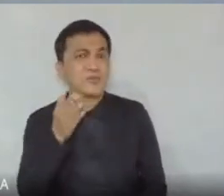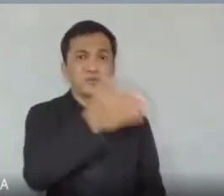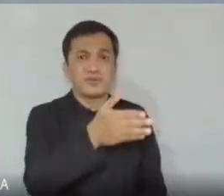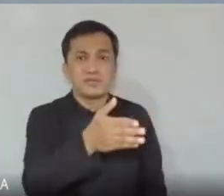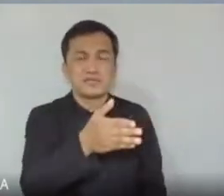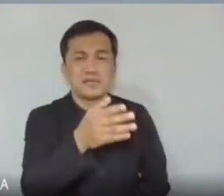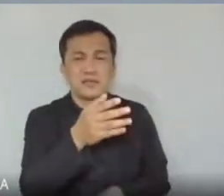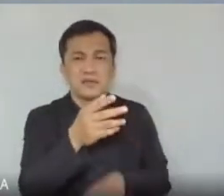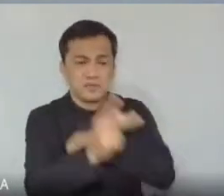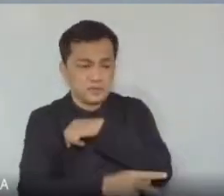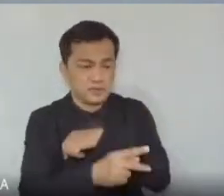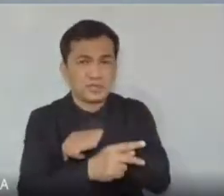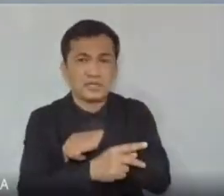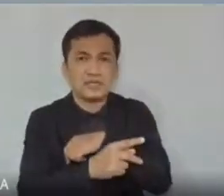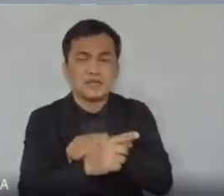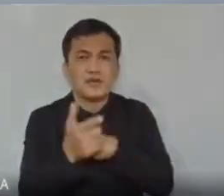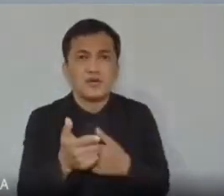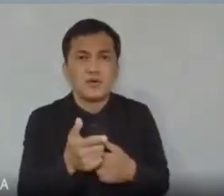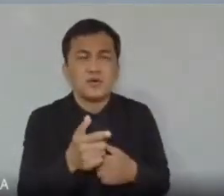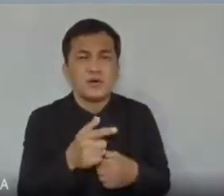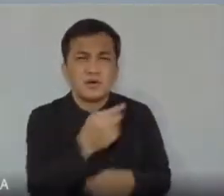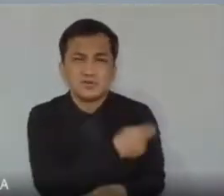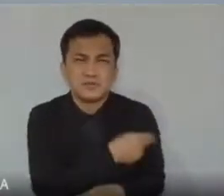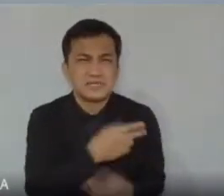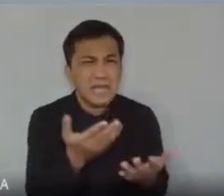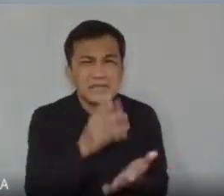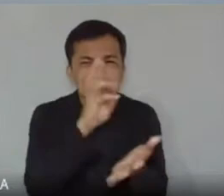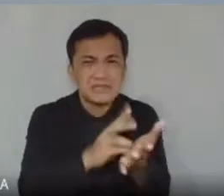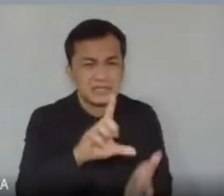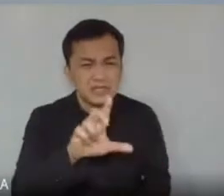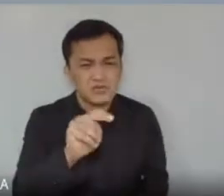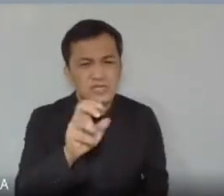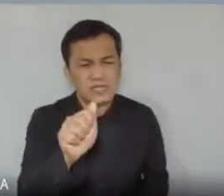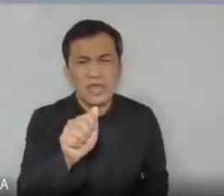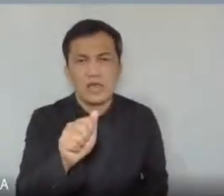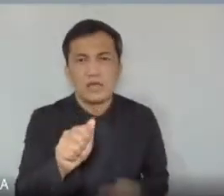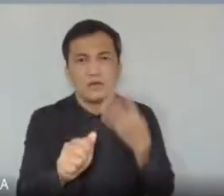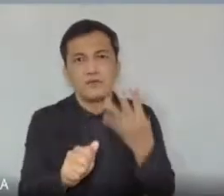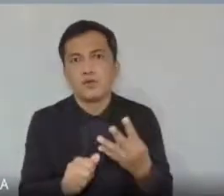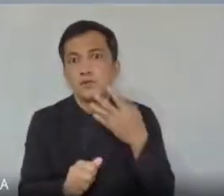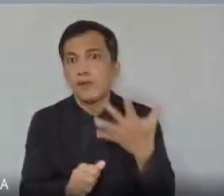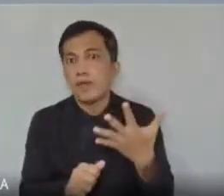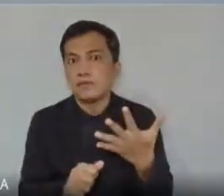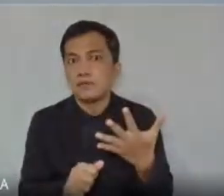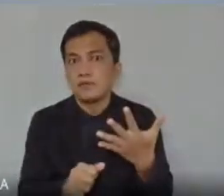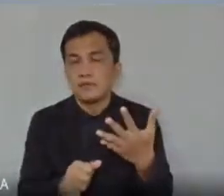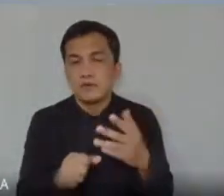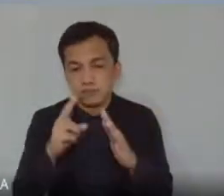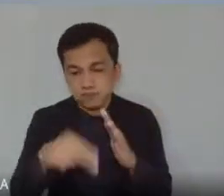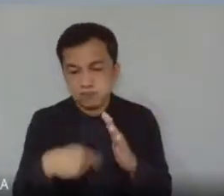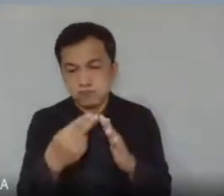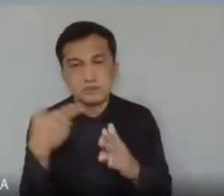high-risk pregnancies or for our babies having just simple maladies. So what we did is